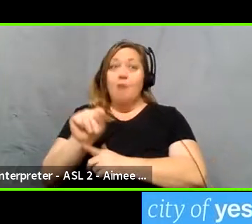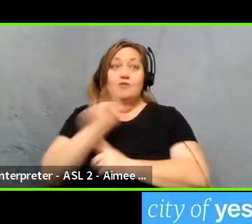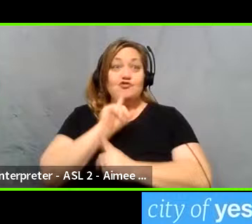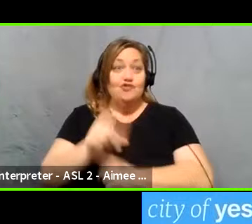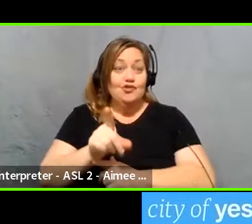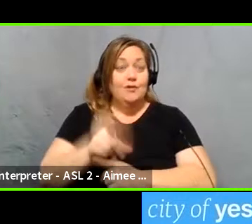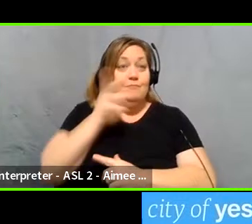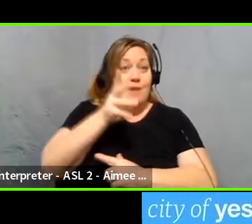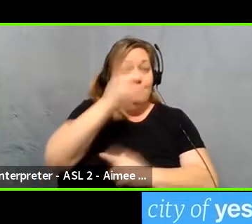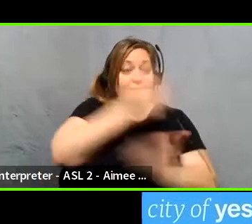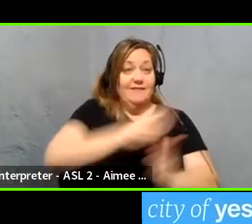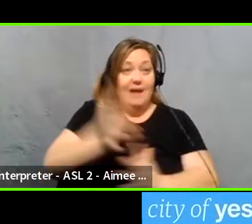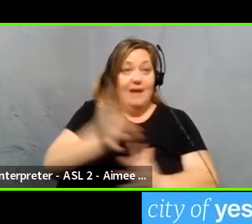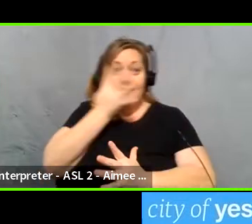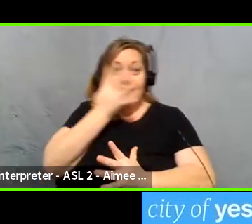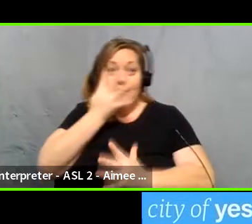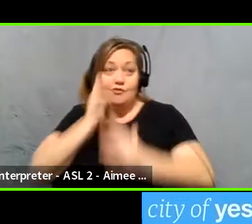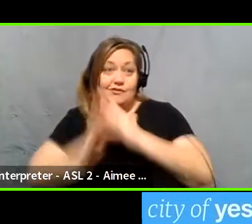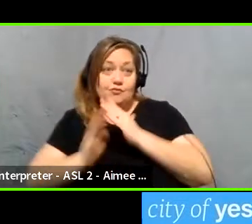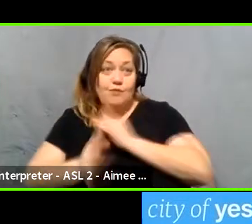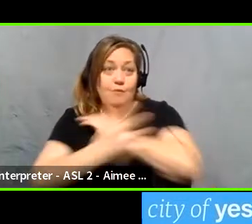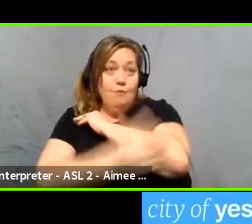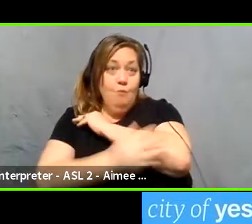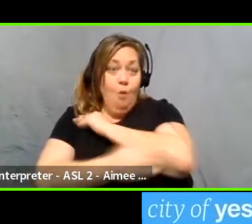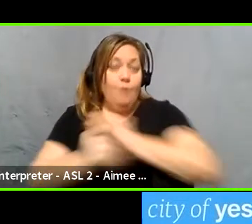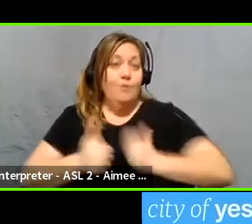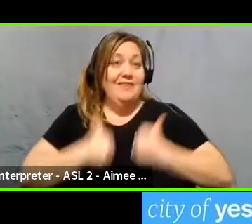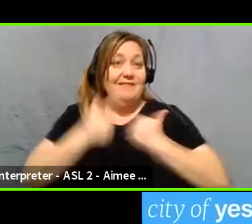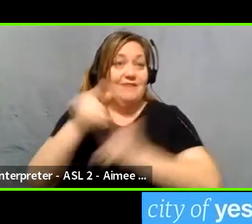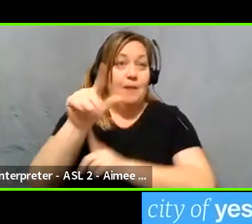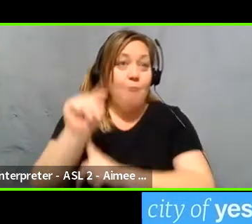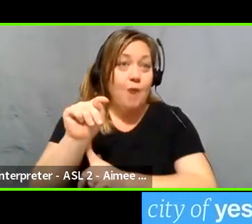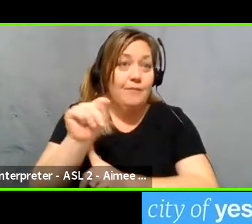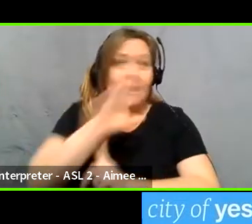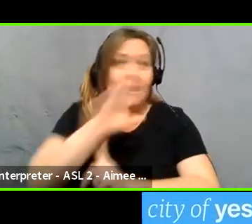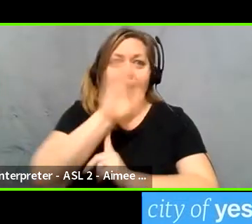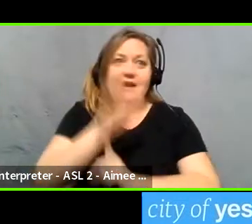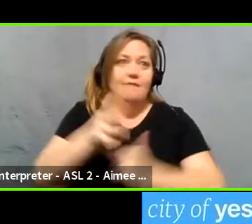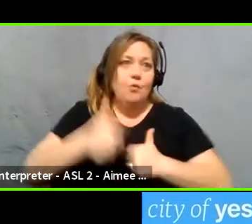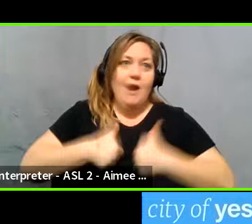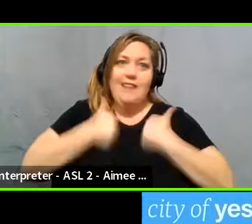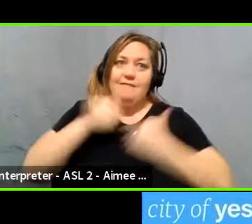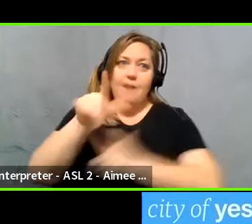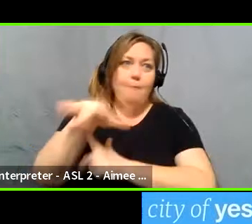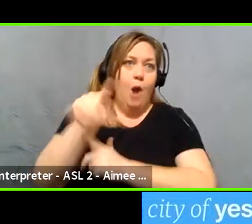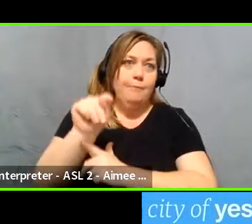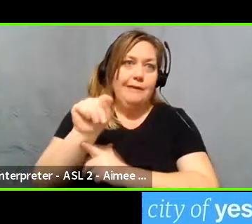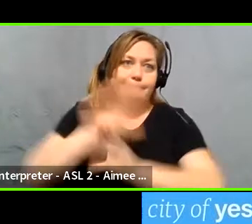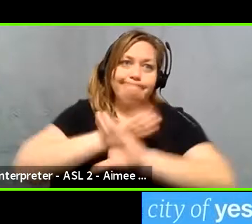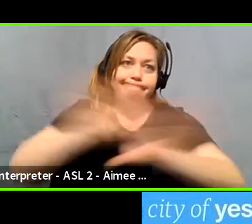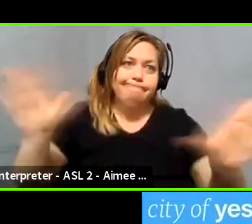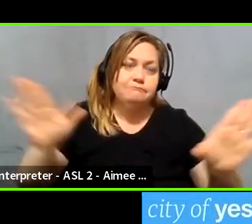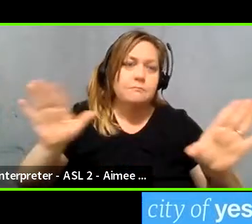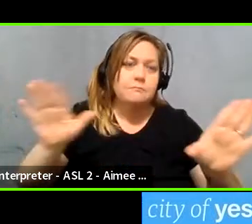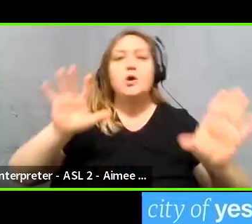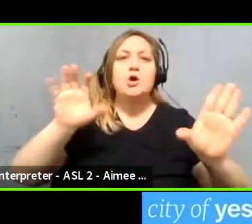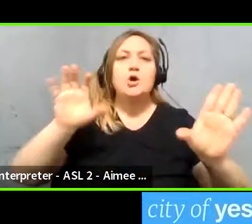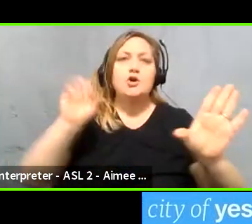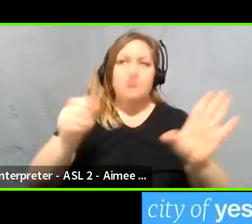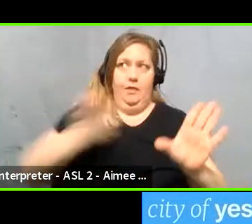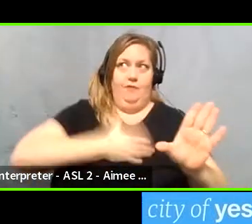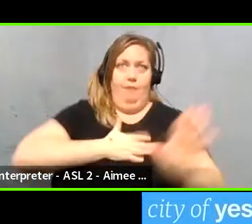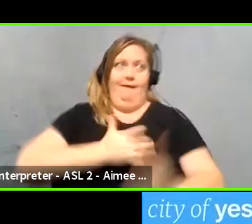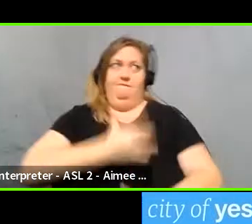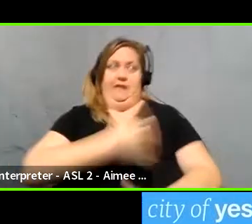came here as immigrants. We were poor. We lived in an apartment building. I never want to live in one again. Okay. So that's my